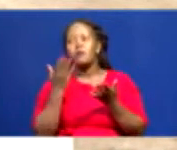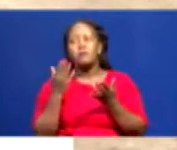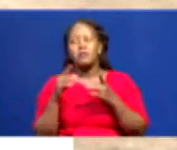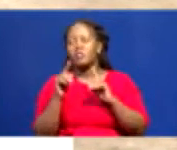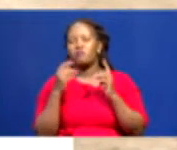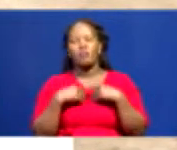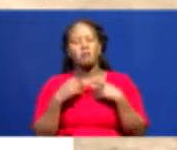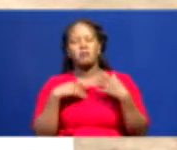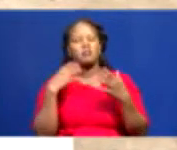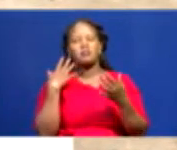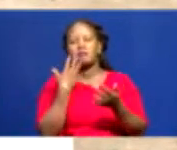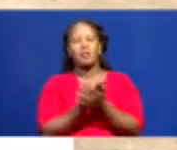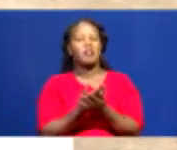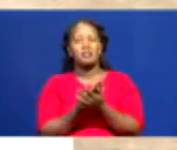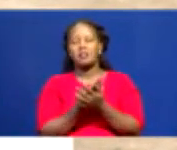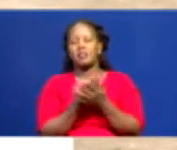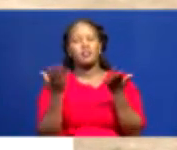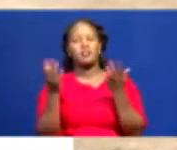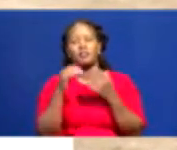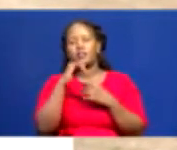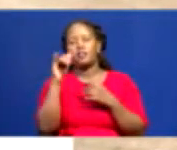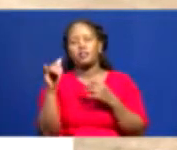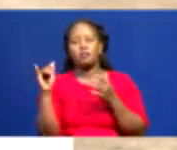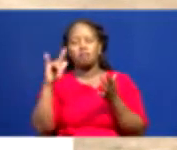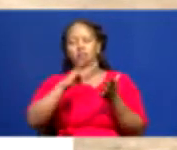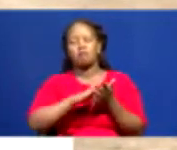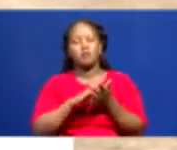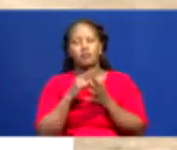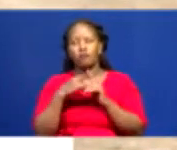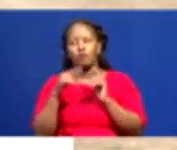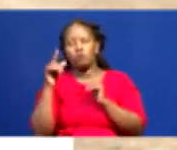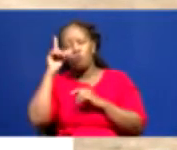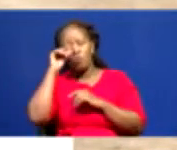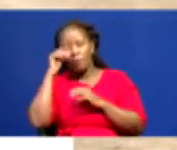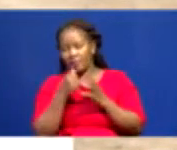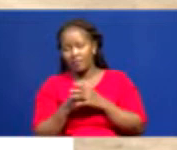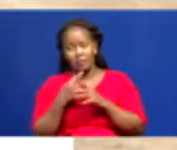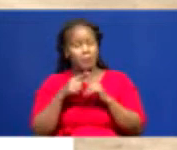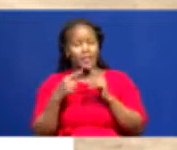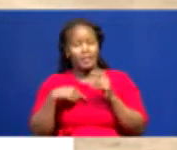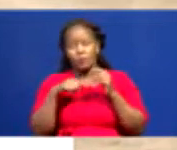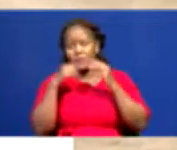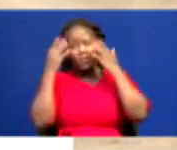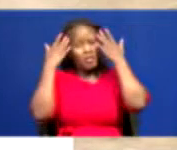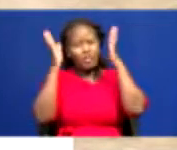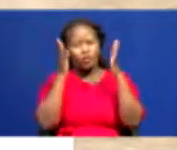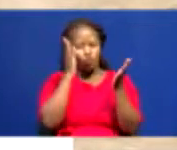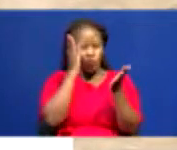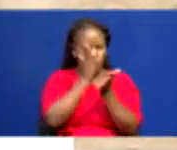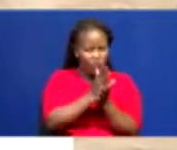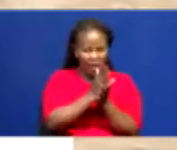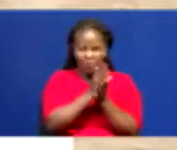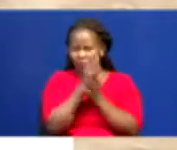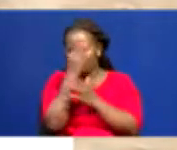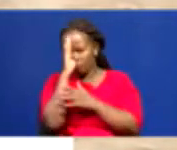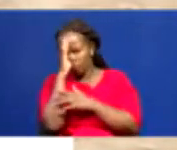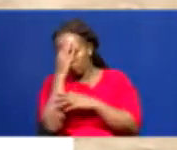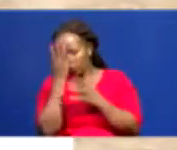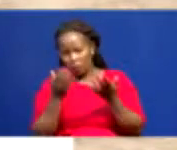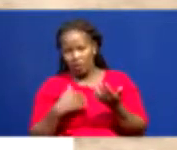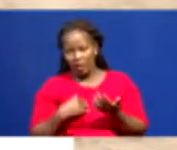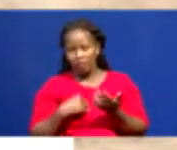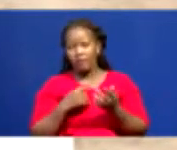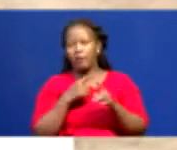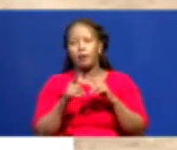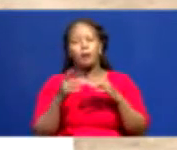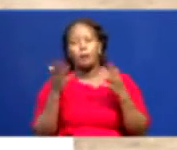he's been arrested, at the JKIA from Mombasa Airport. We really do not know that. We cannot confirm. But so far, with this